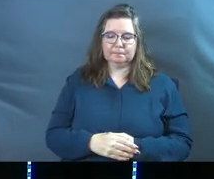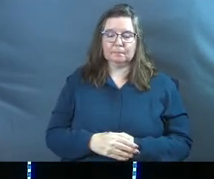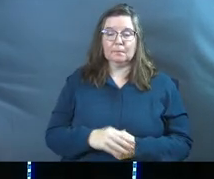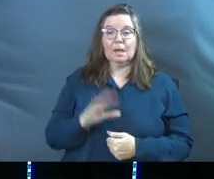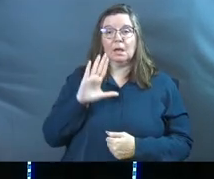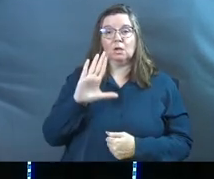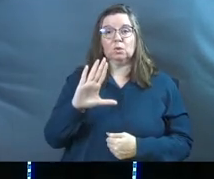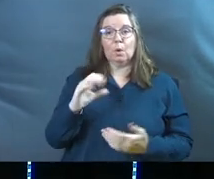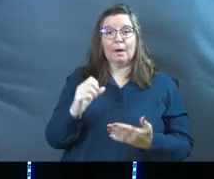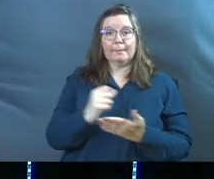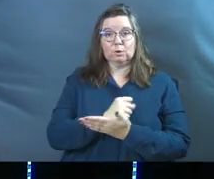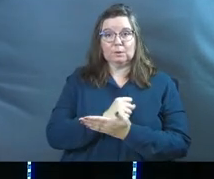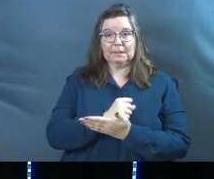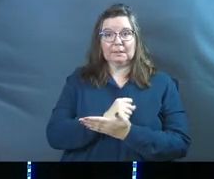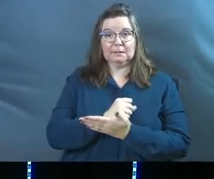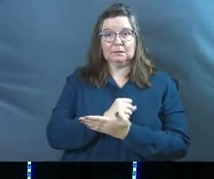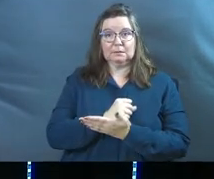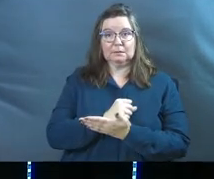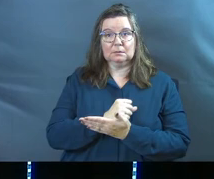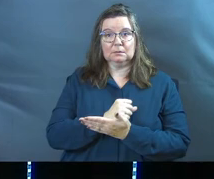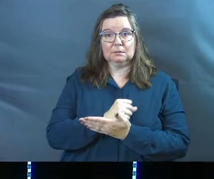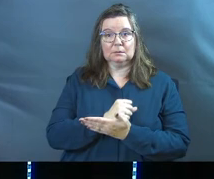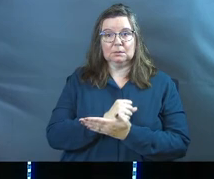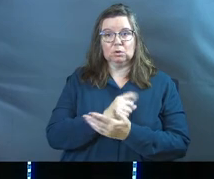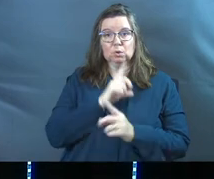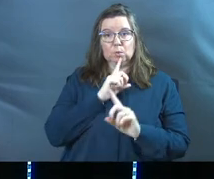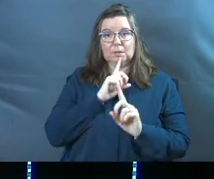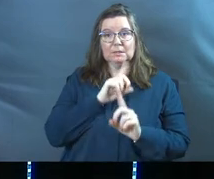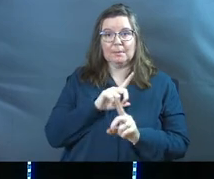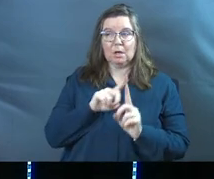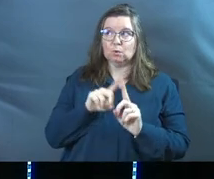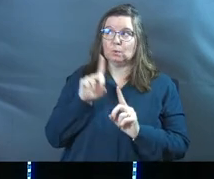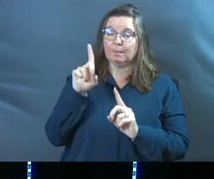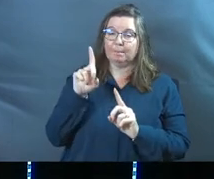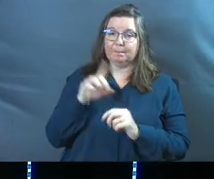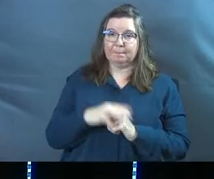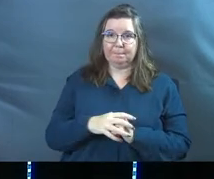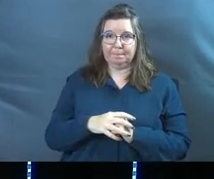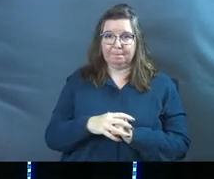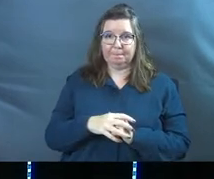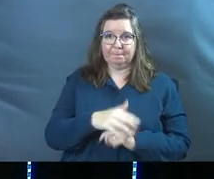And it's your opportunity to respond to him.